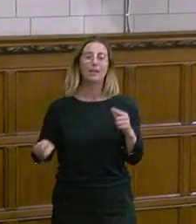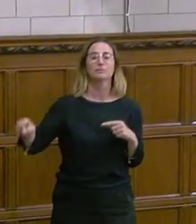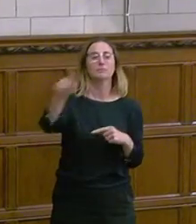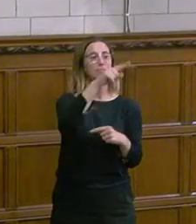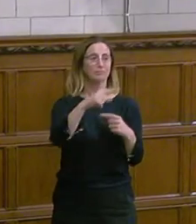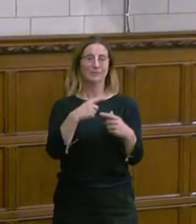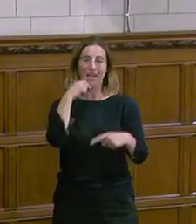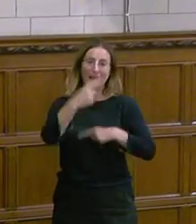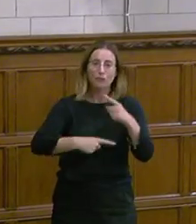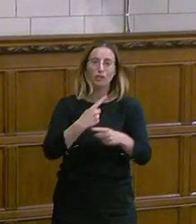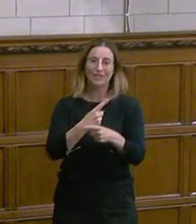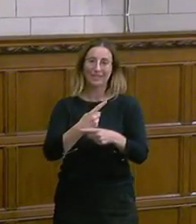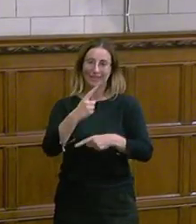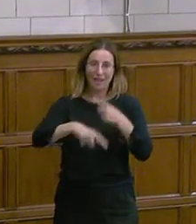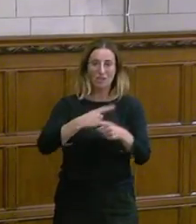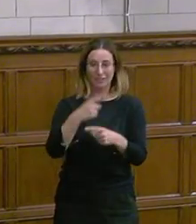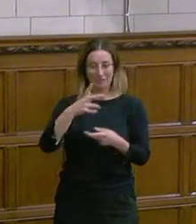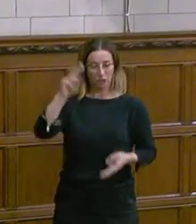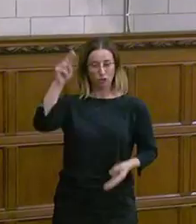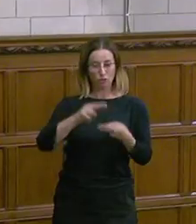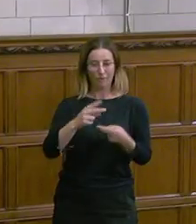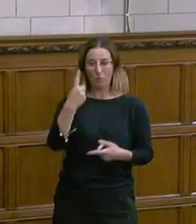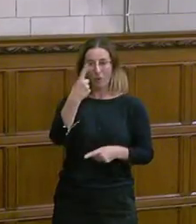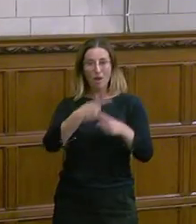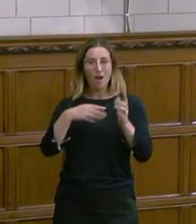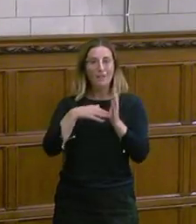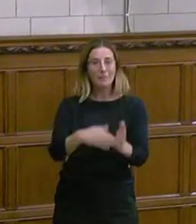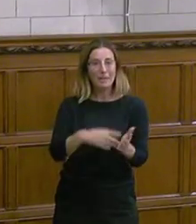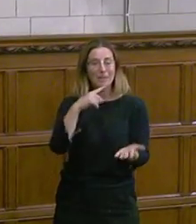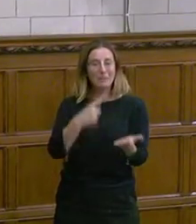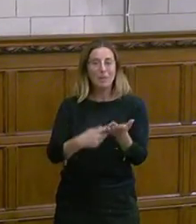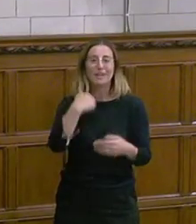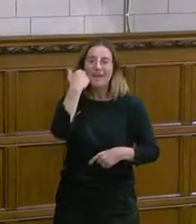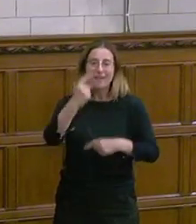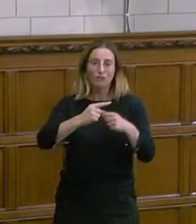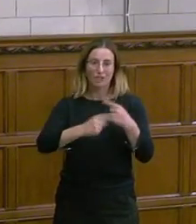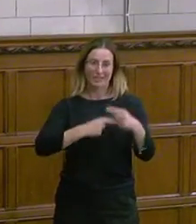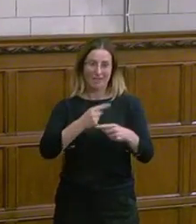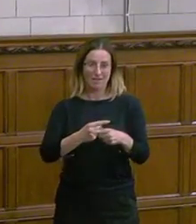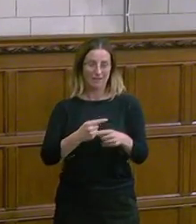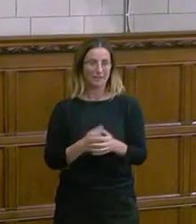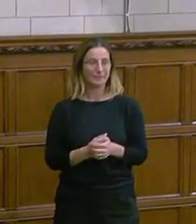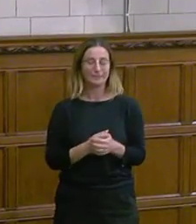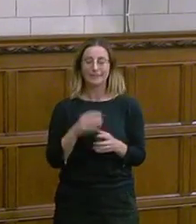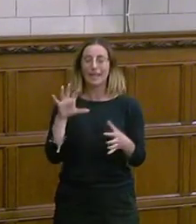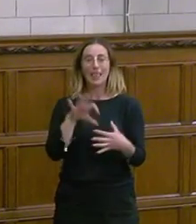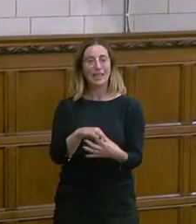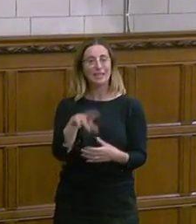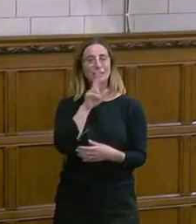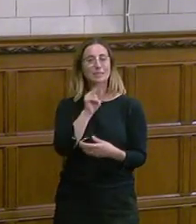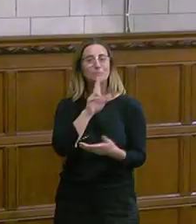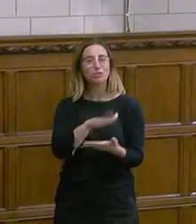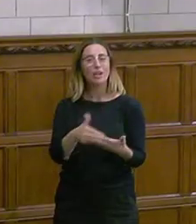each year. This is a shortfall of £1.5 million per annum. In terms of speech and language